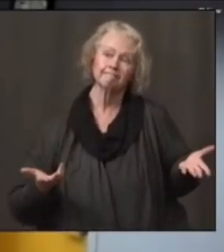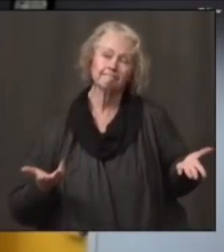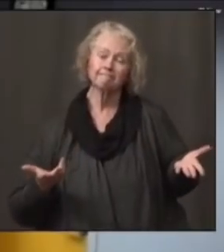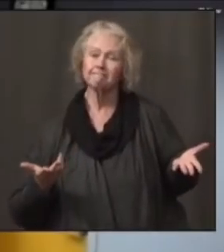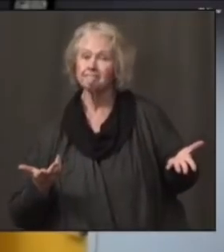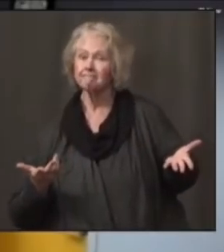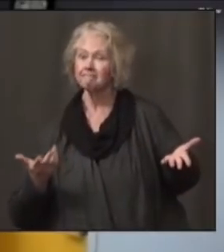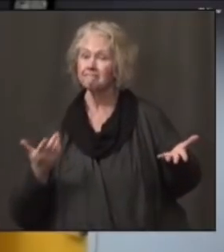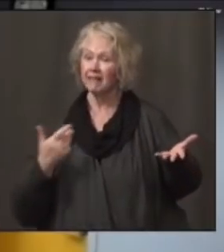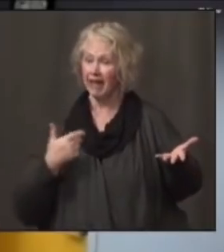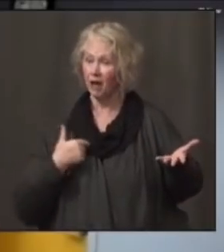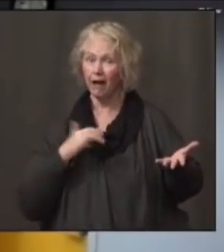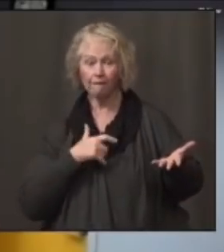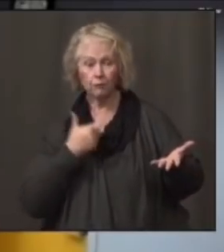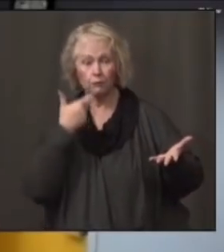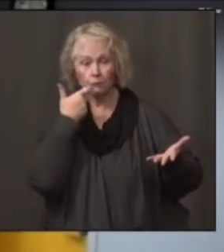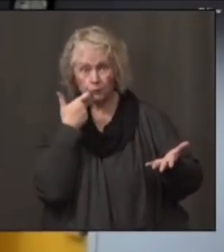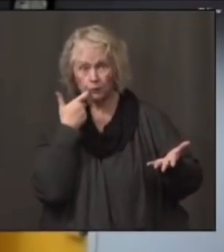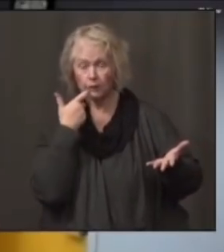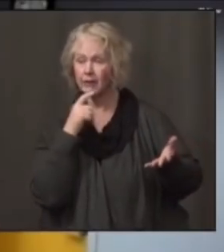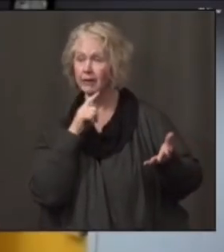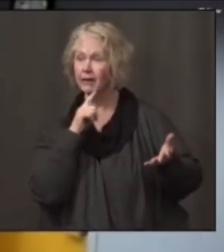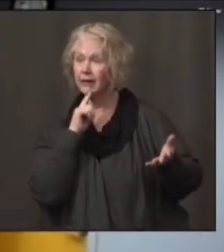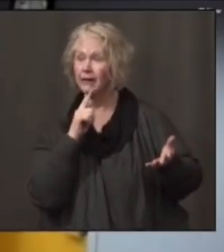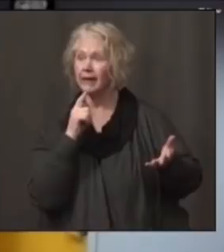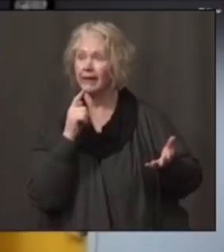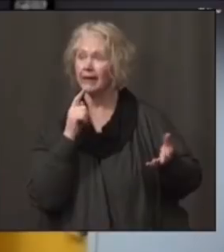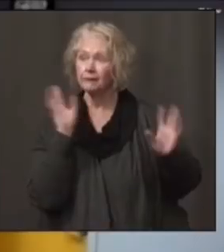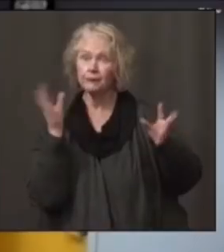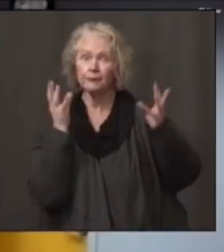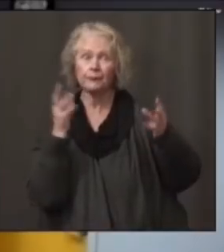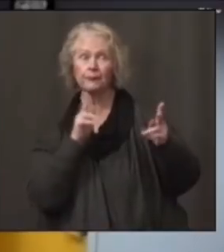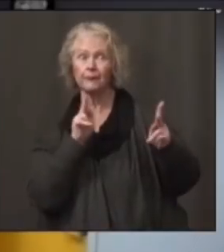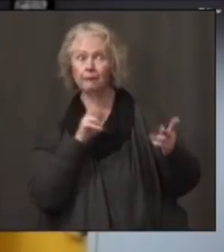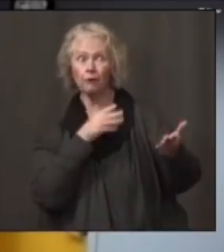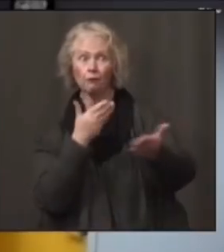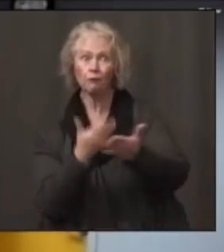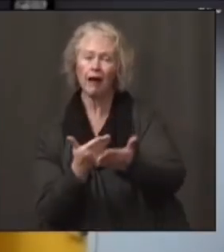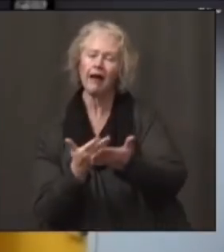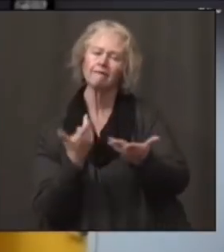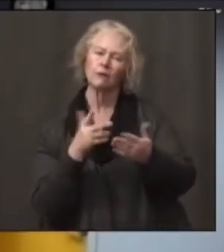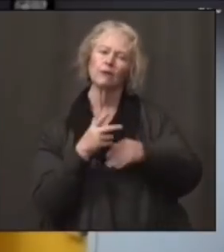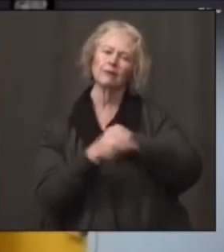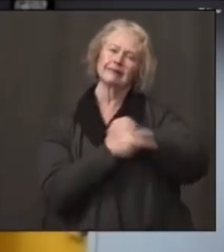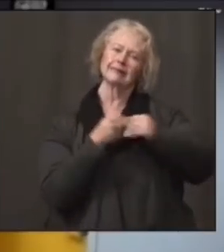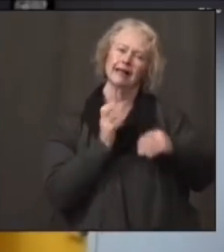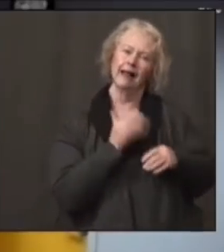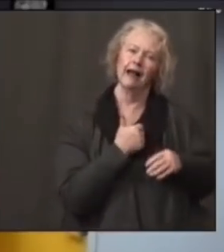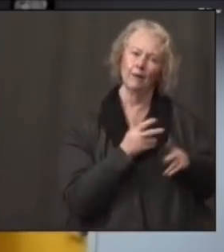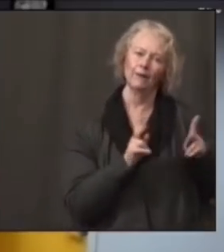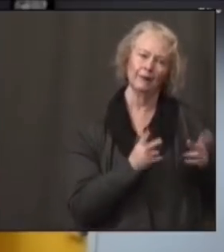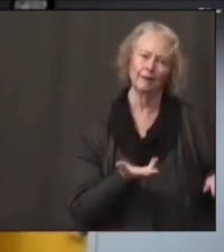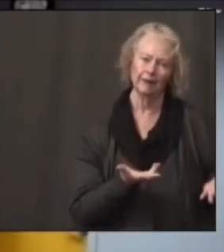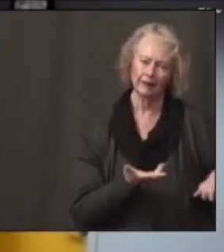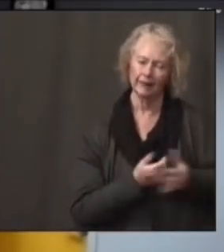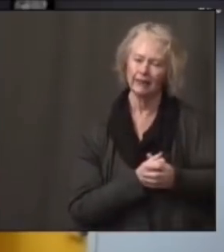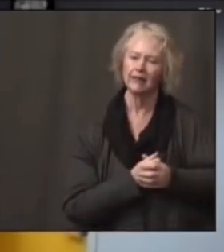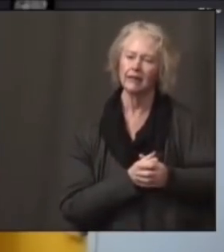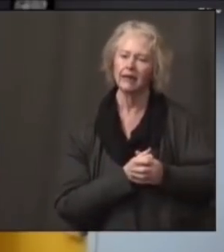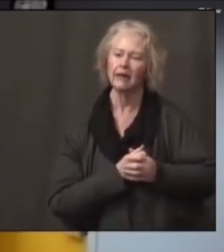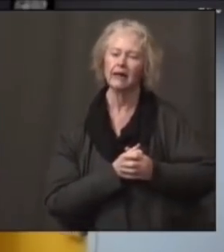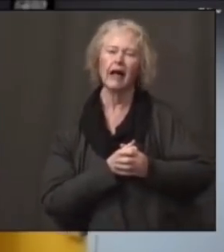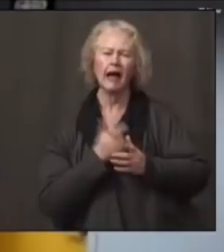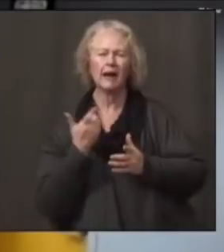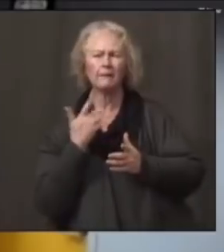to dispatch emergency folks to get there, and we endanger those folks. And just on a more personal note, please knock on the doors of